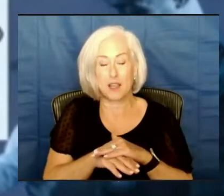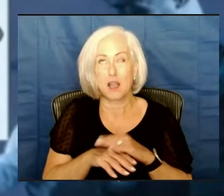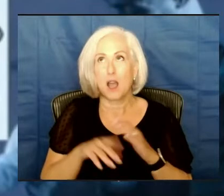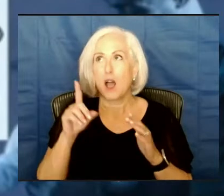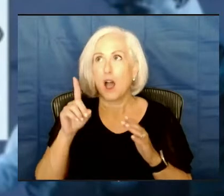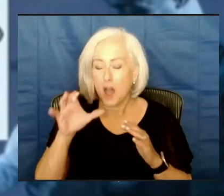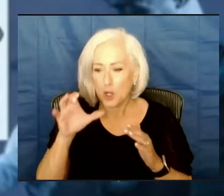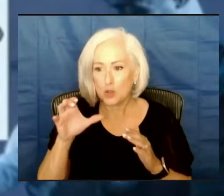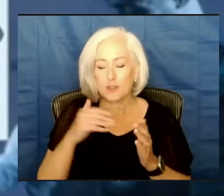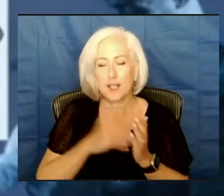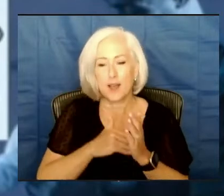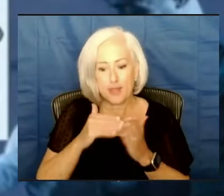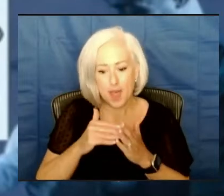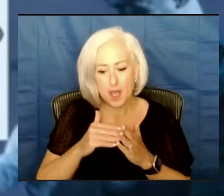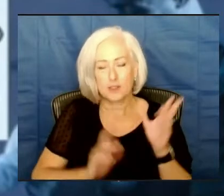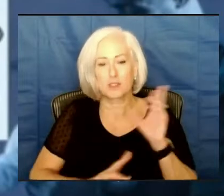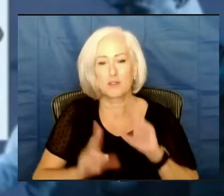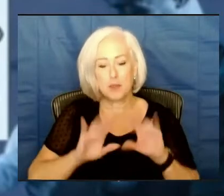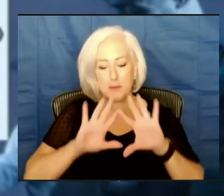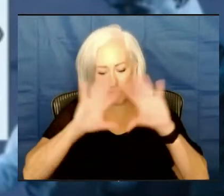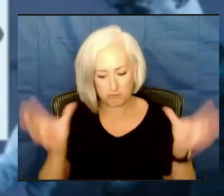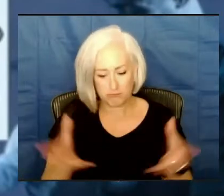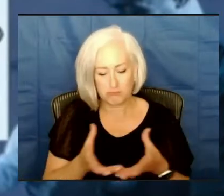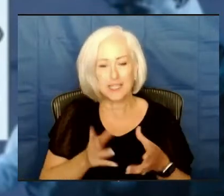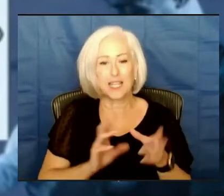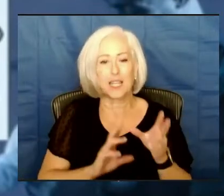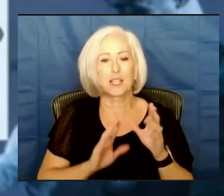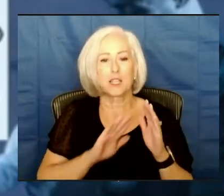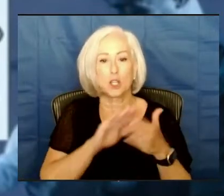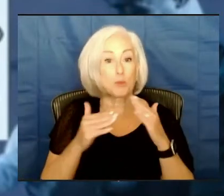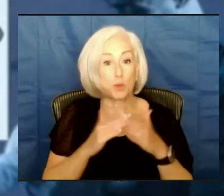our community. The other reality is that